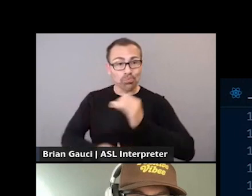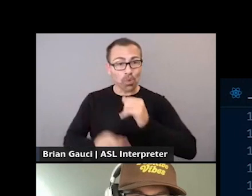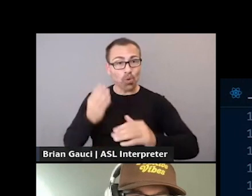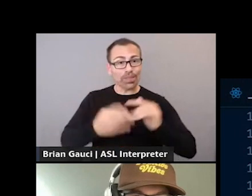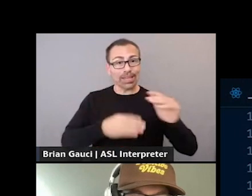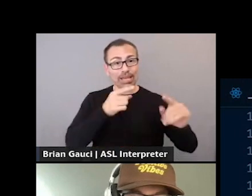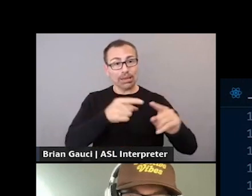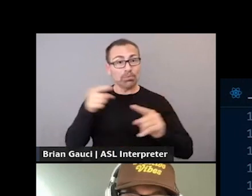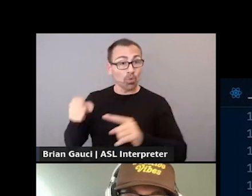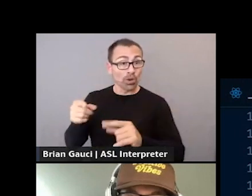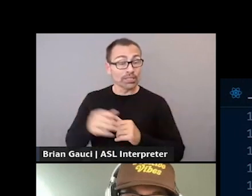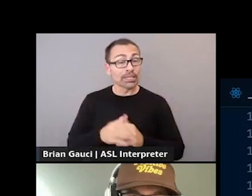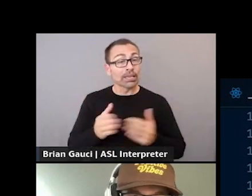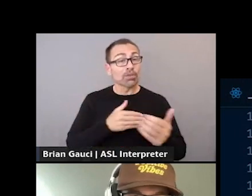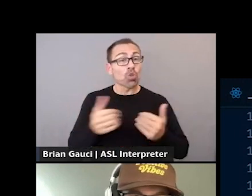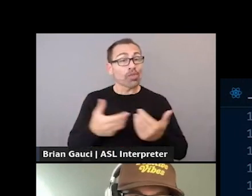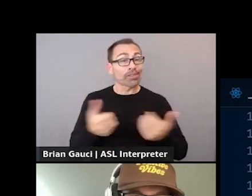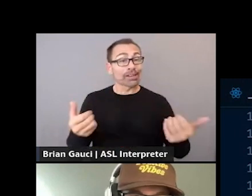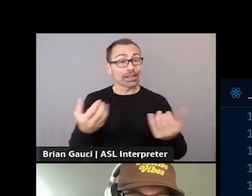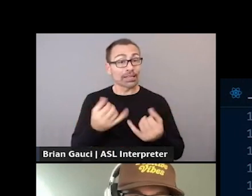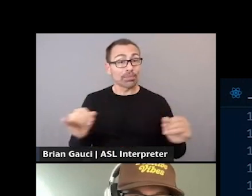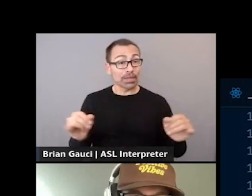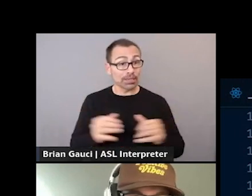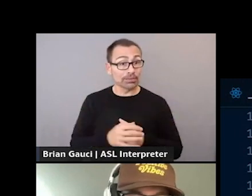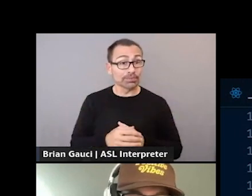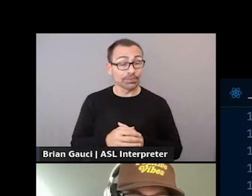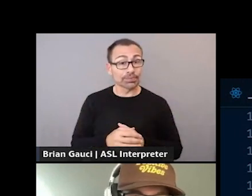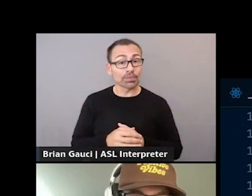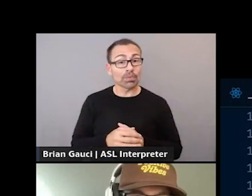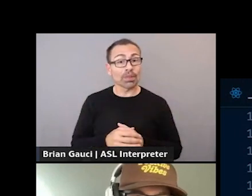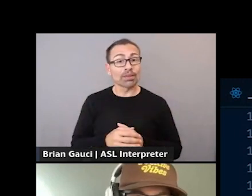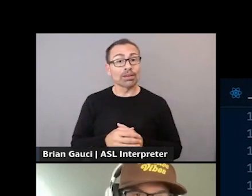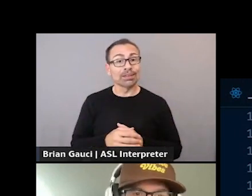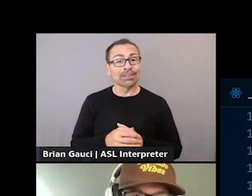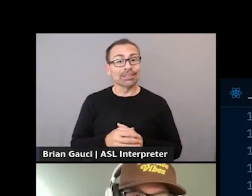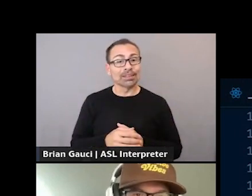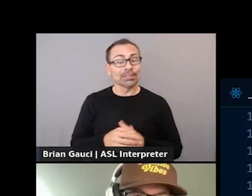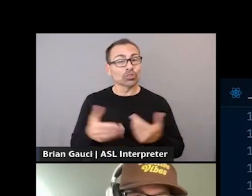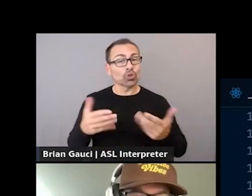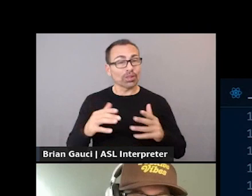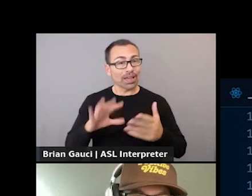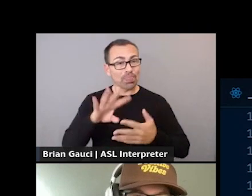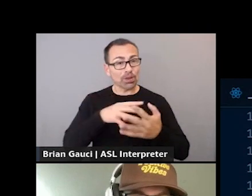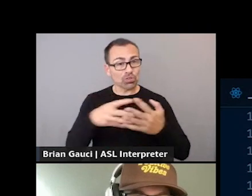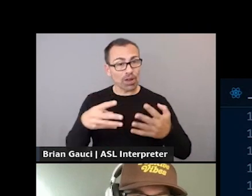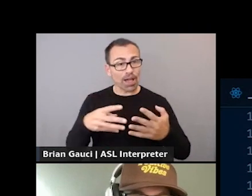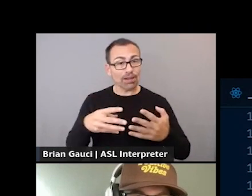living independently from one another. Right? Gotcha. Let the graph of GraphQL do the work for you.